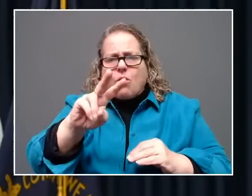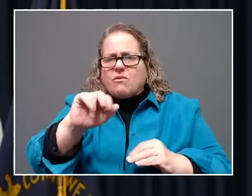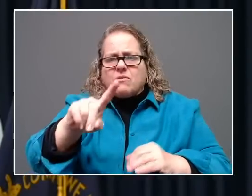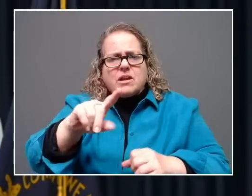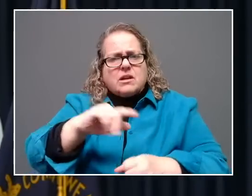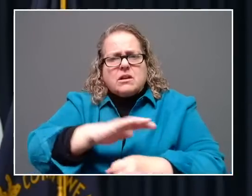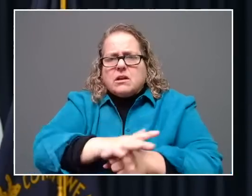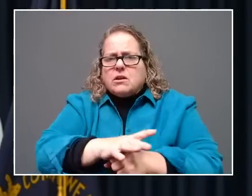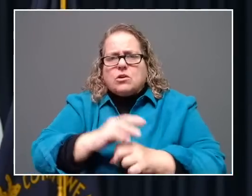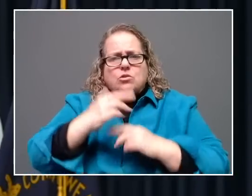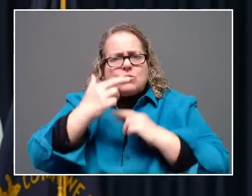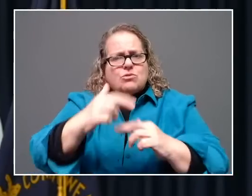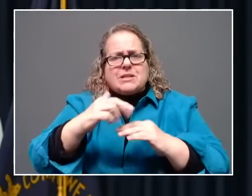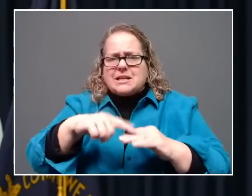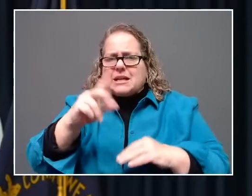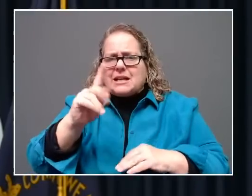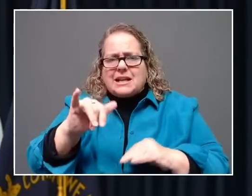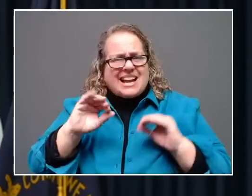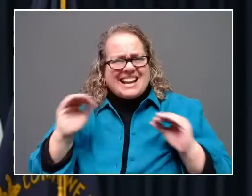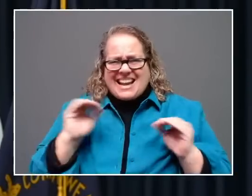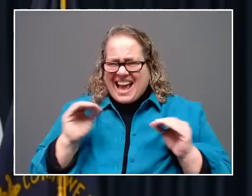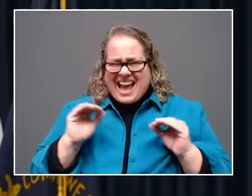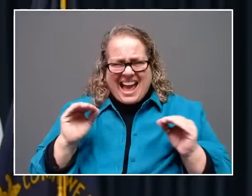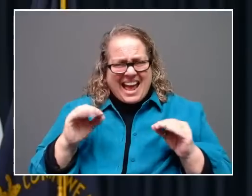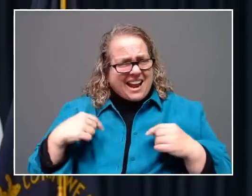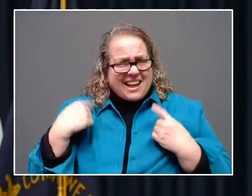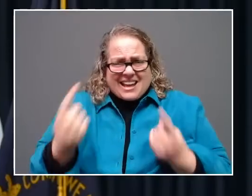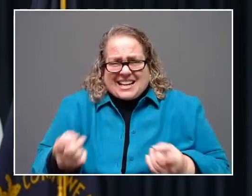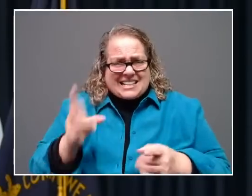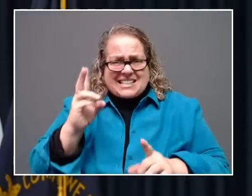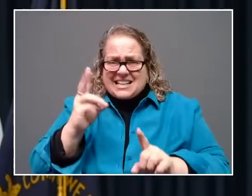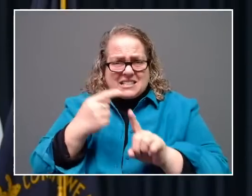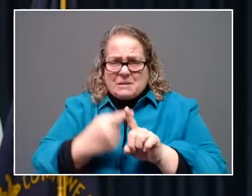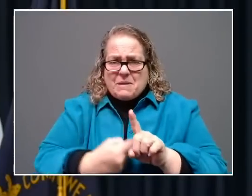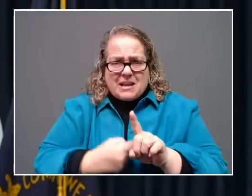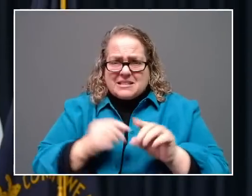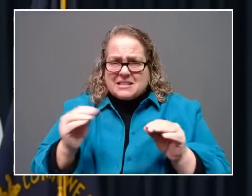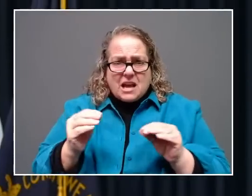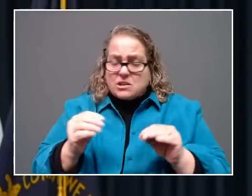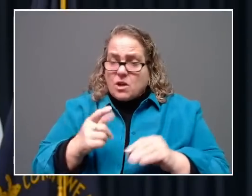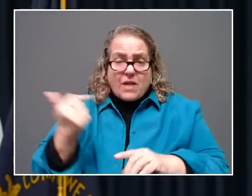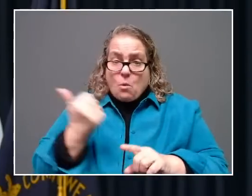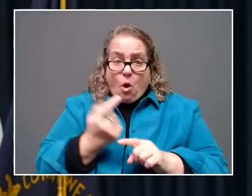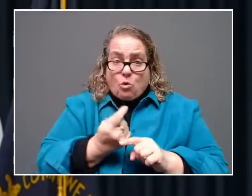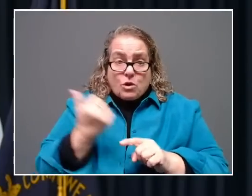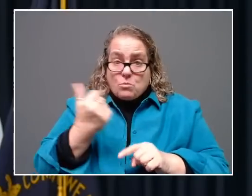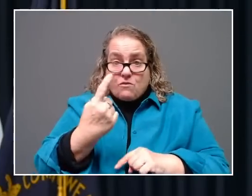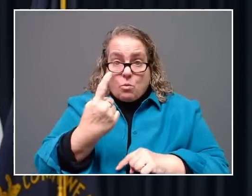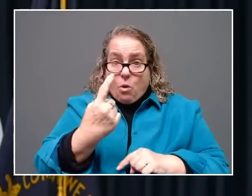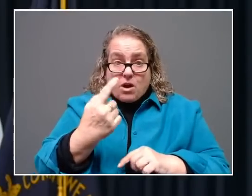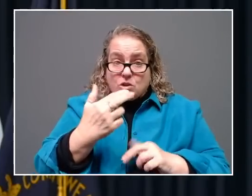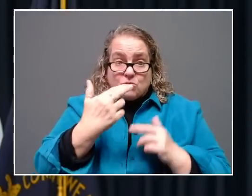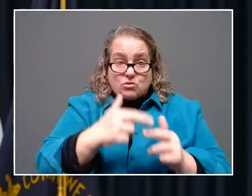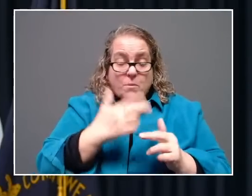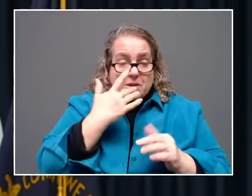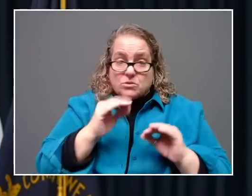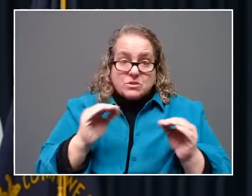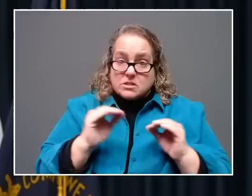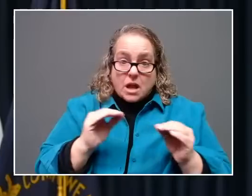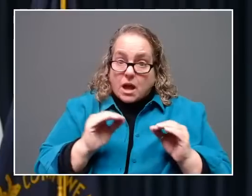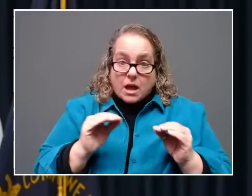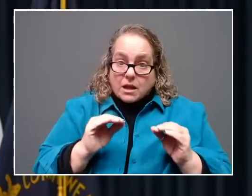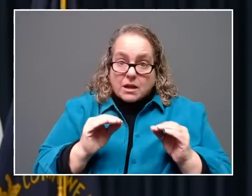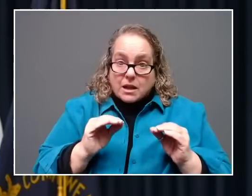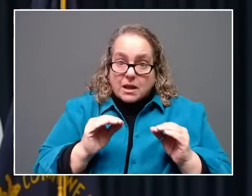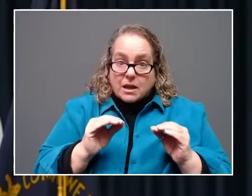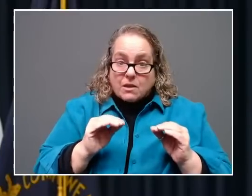none. And there haven't been for 6 months. So they won't remove one restriction because there isn't any. They won't do anything